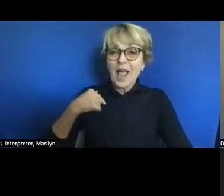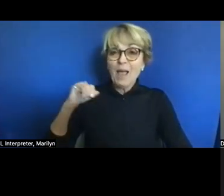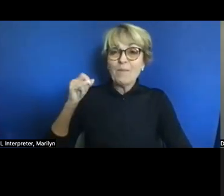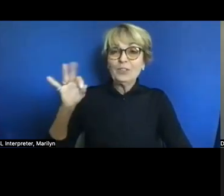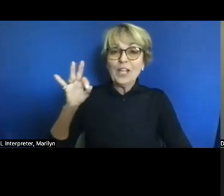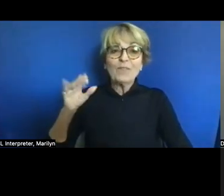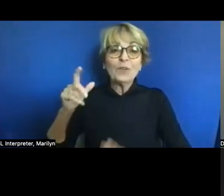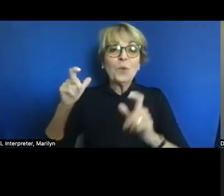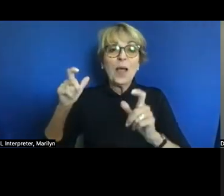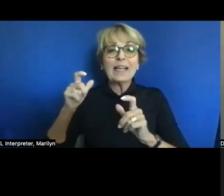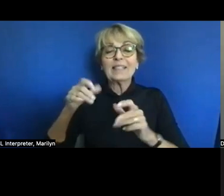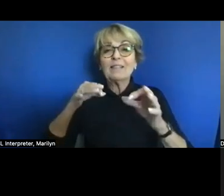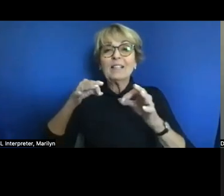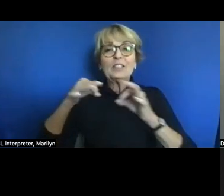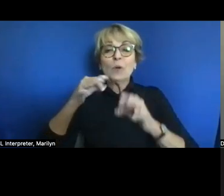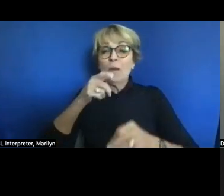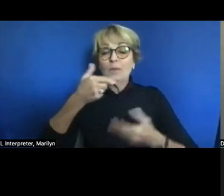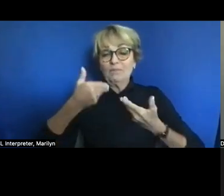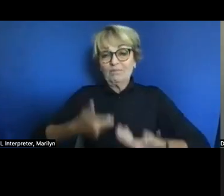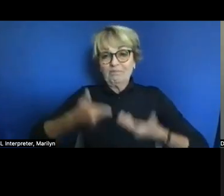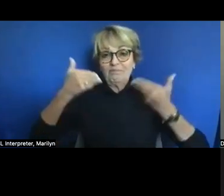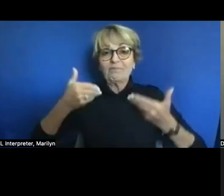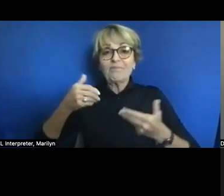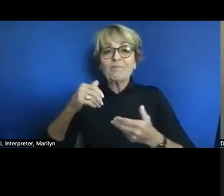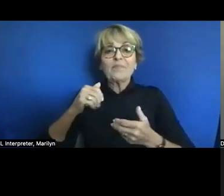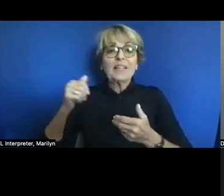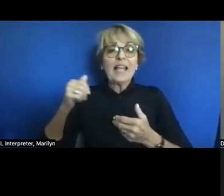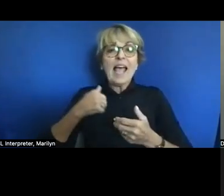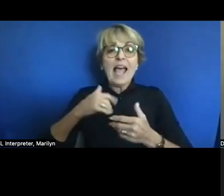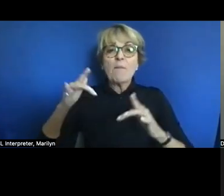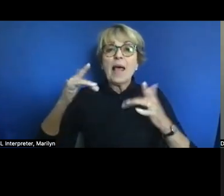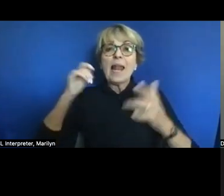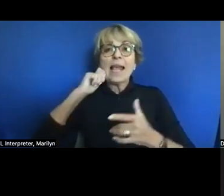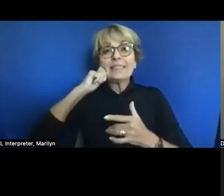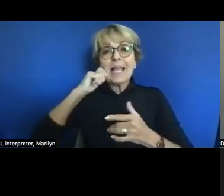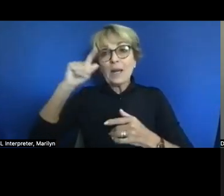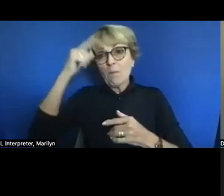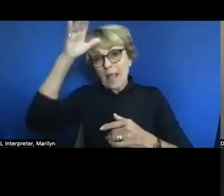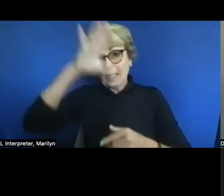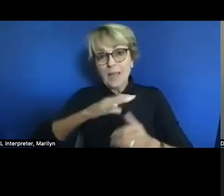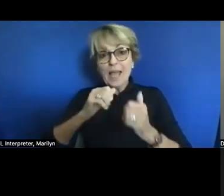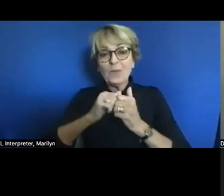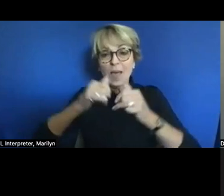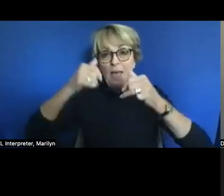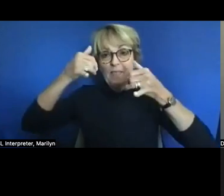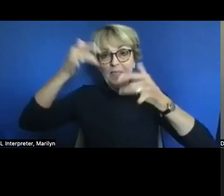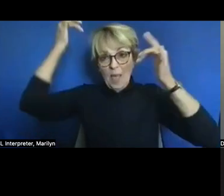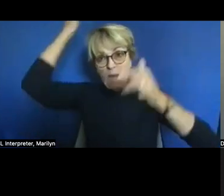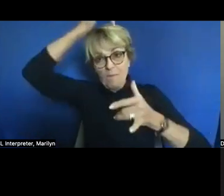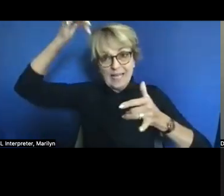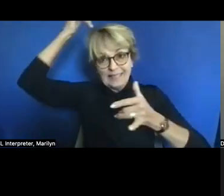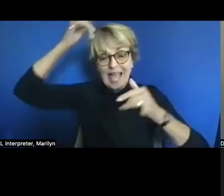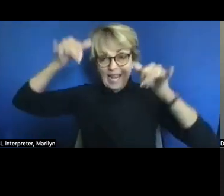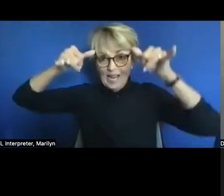quick visual description of myself. I'm a light-skinned Black man with a buzz cut right now. My hair is pretty